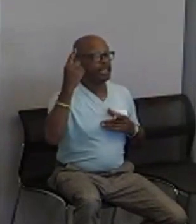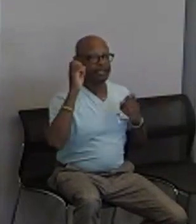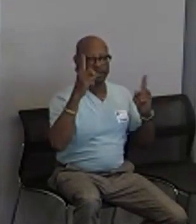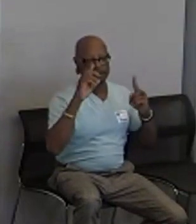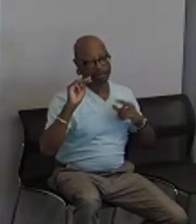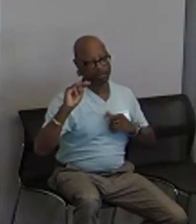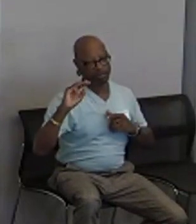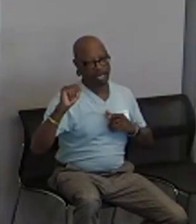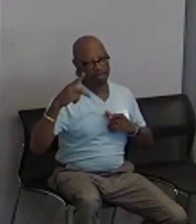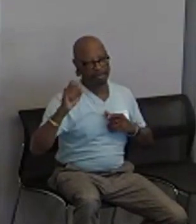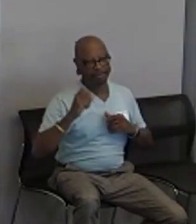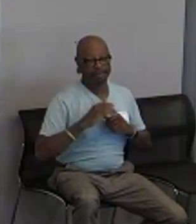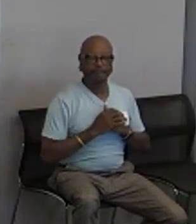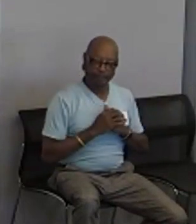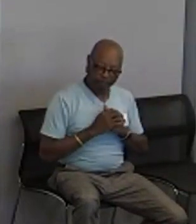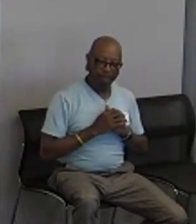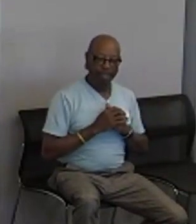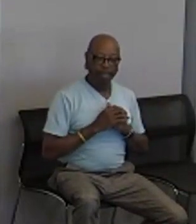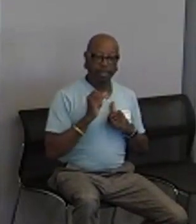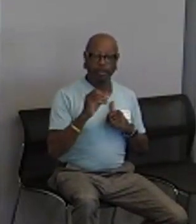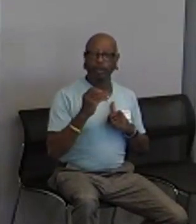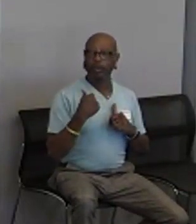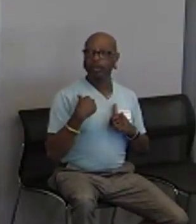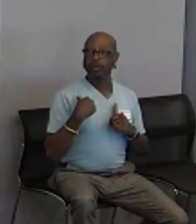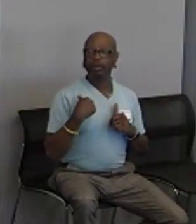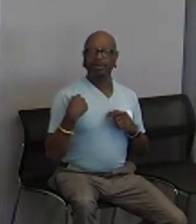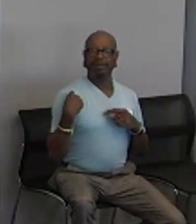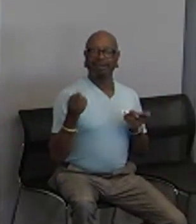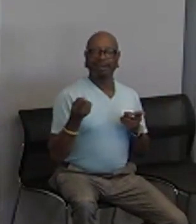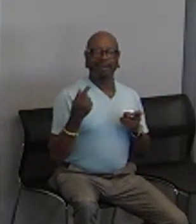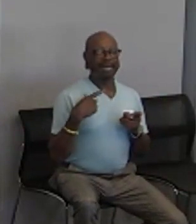maps. And I have, as